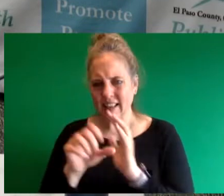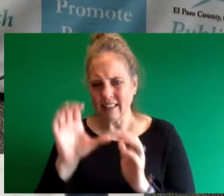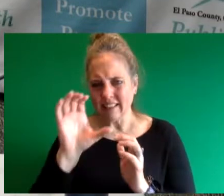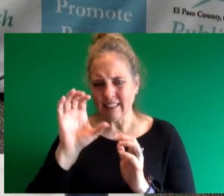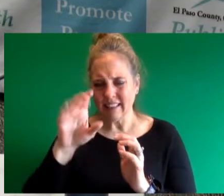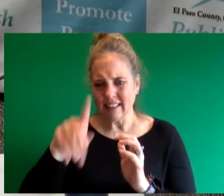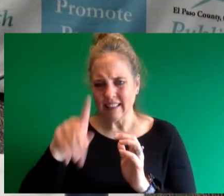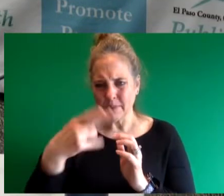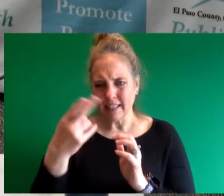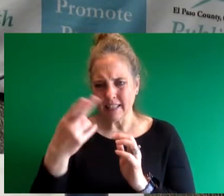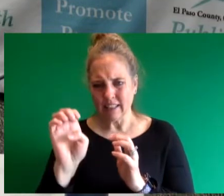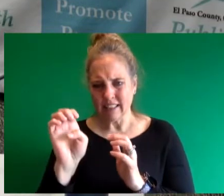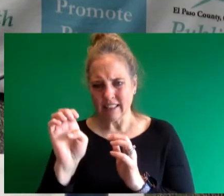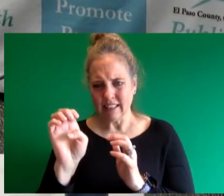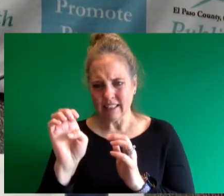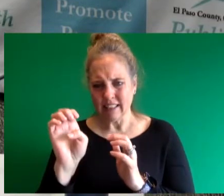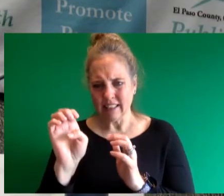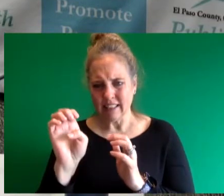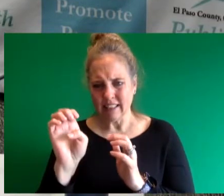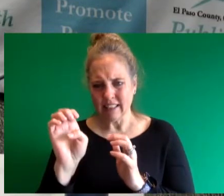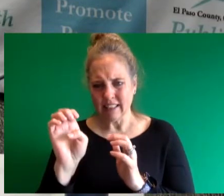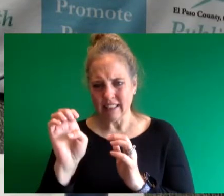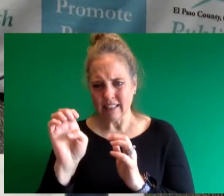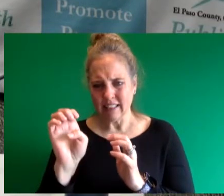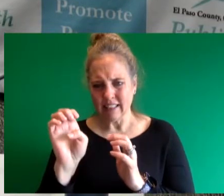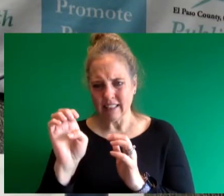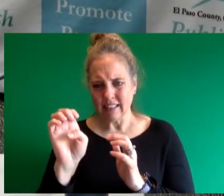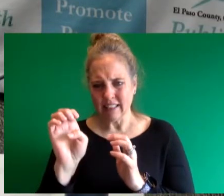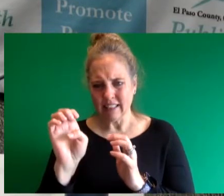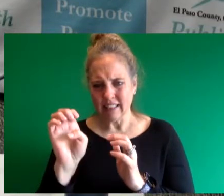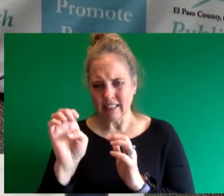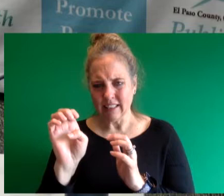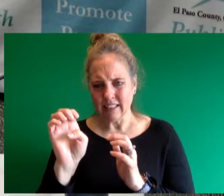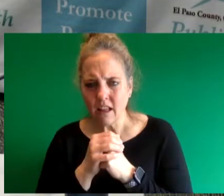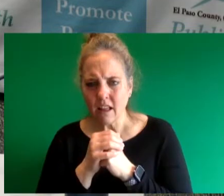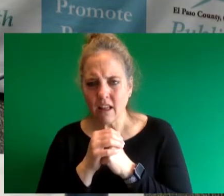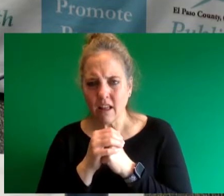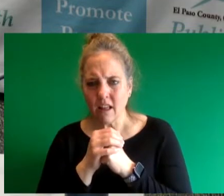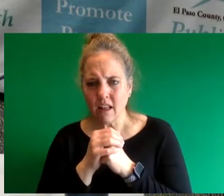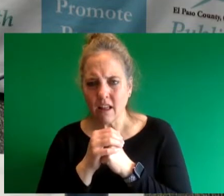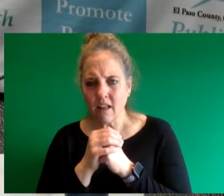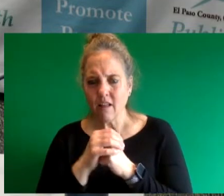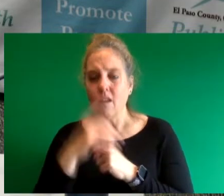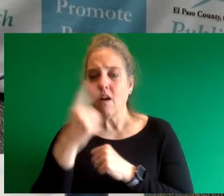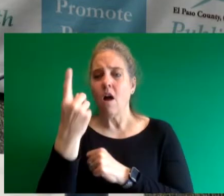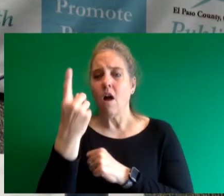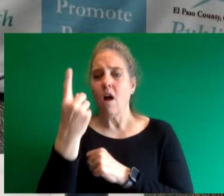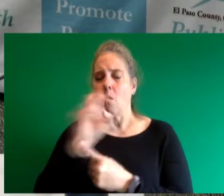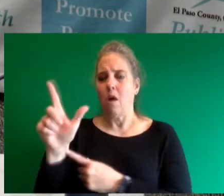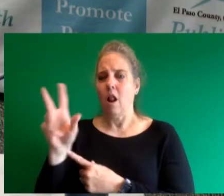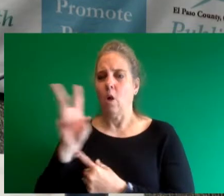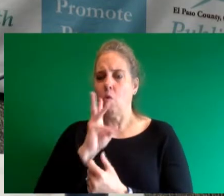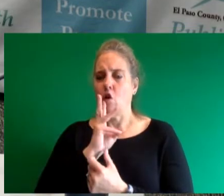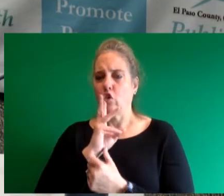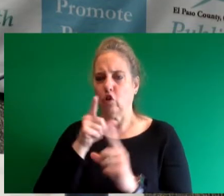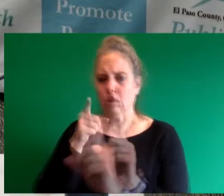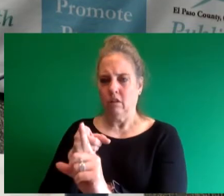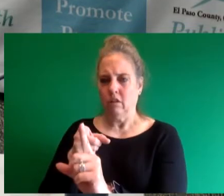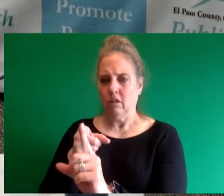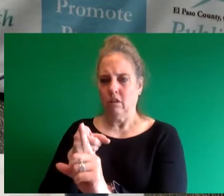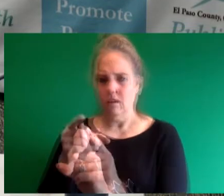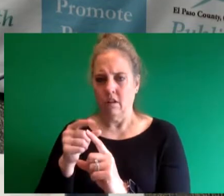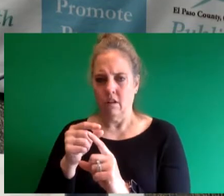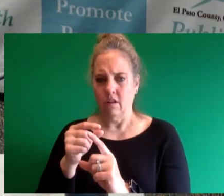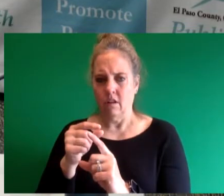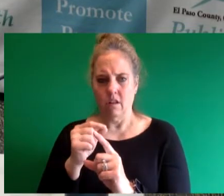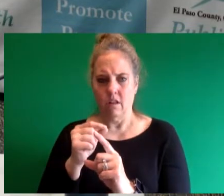state. So one of them was Willow Springs Ponds, which makes sense because we have the Peterson Space Force Base there issue. And so they